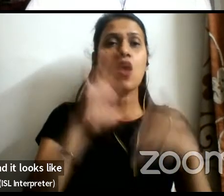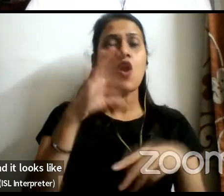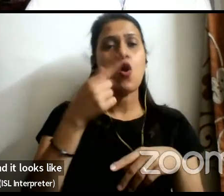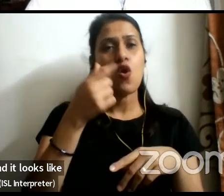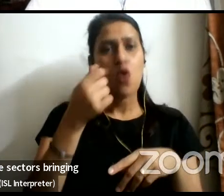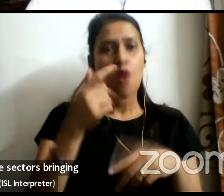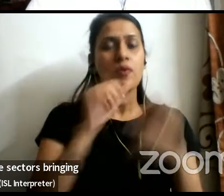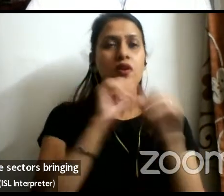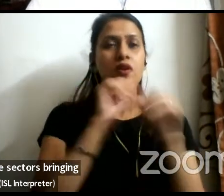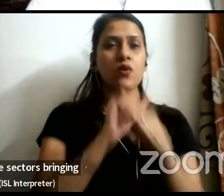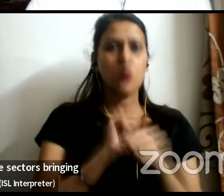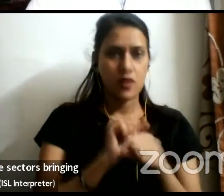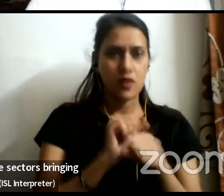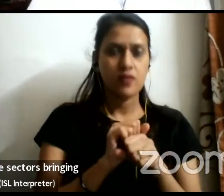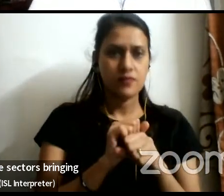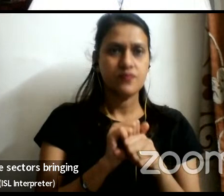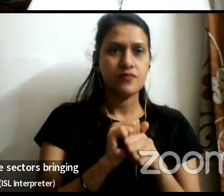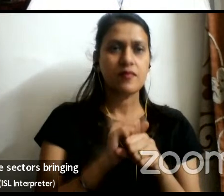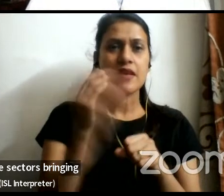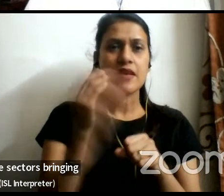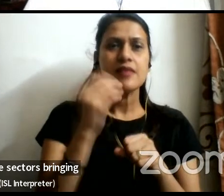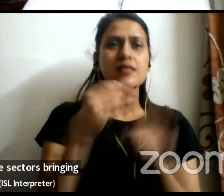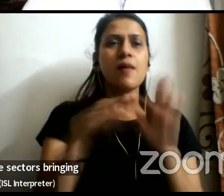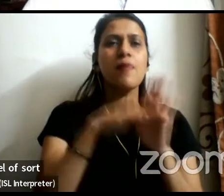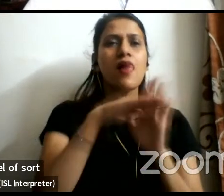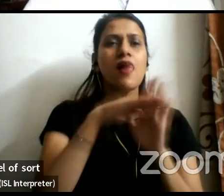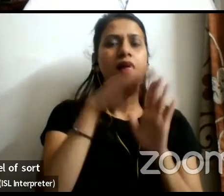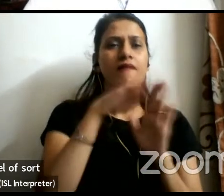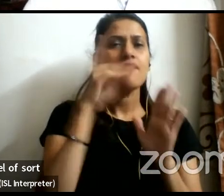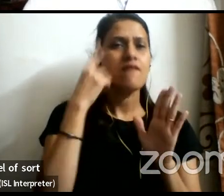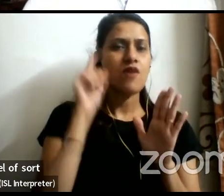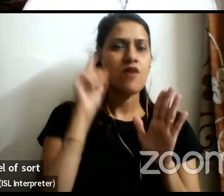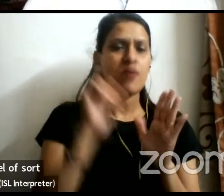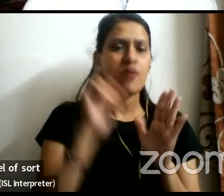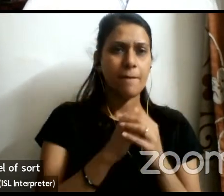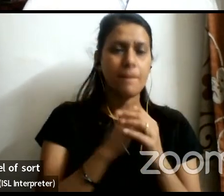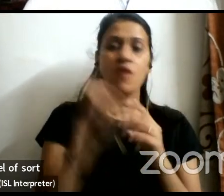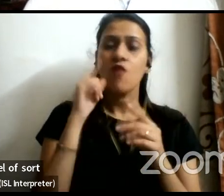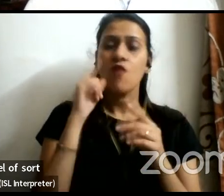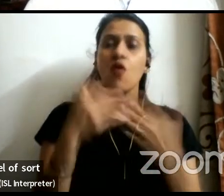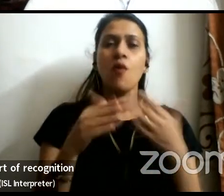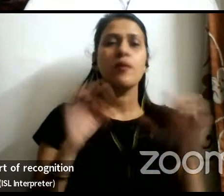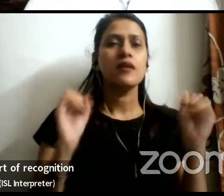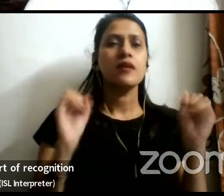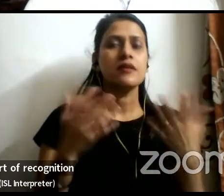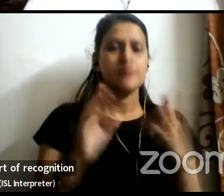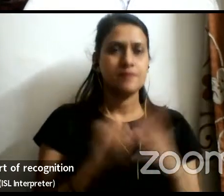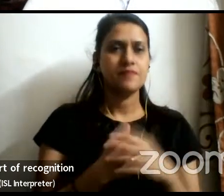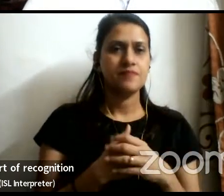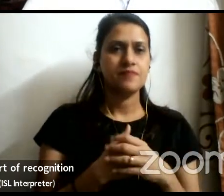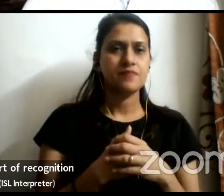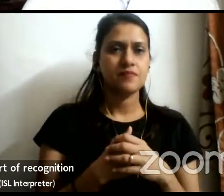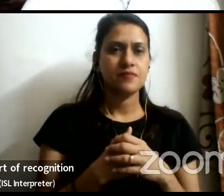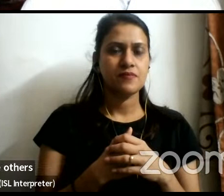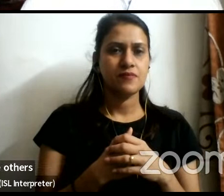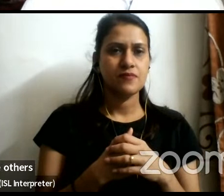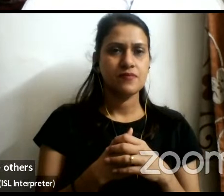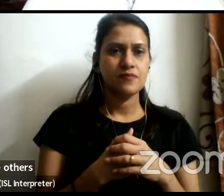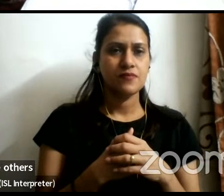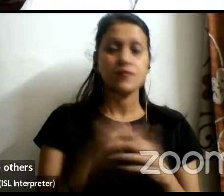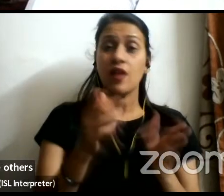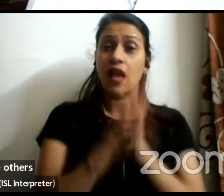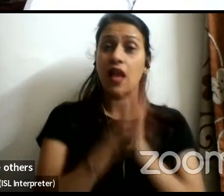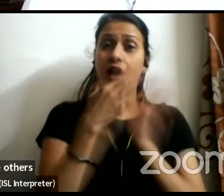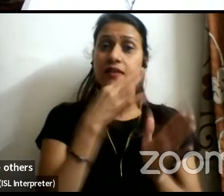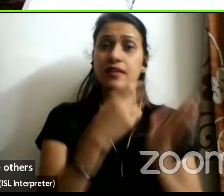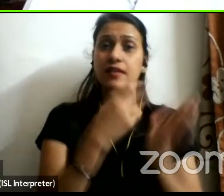them up to some level of sort of recognition before they open it up to the others. Rahul, you may have something to